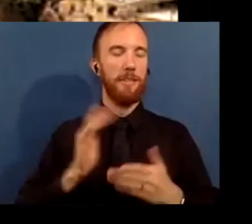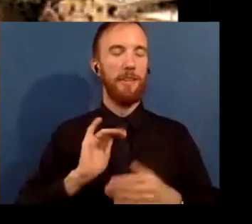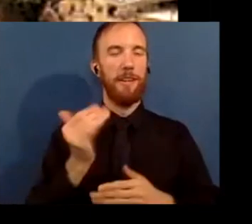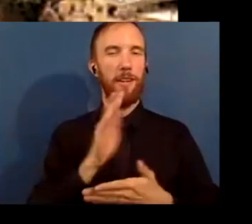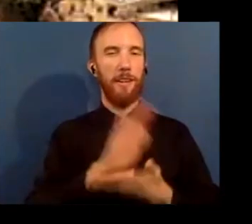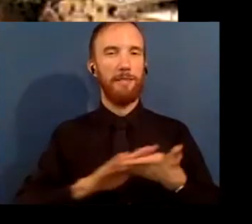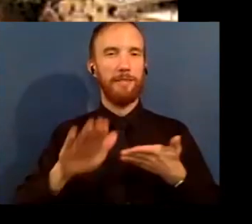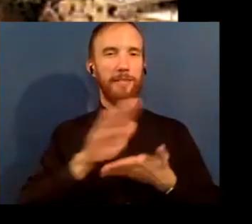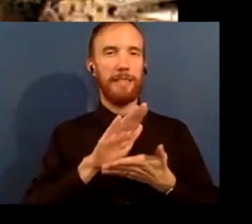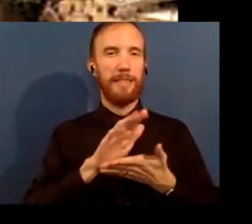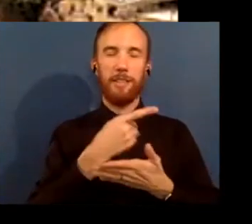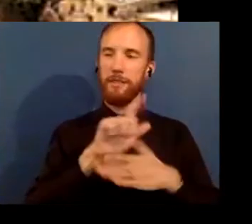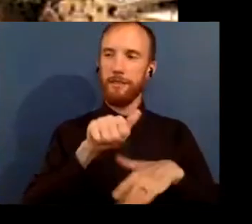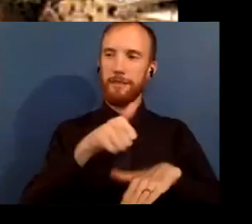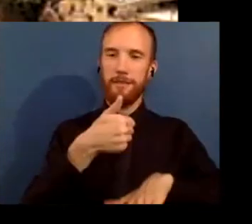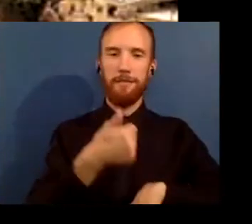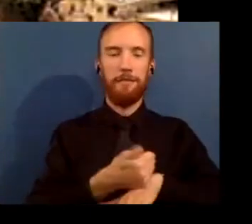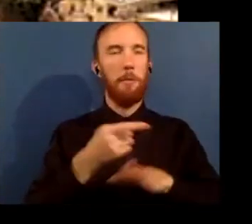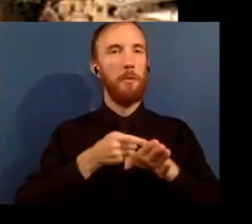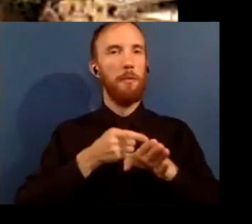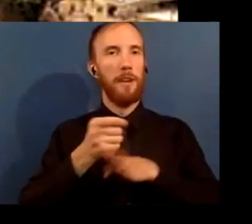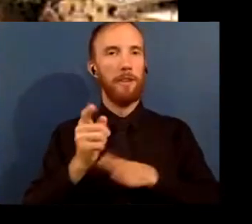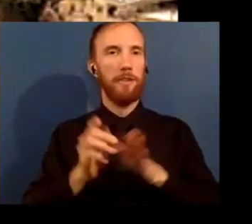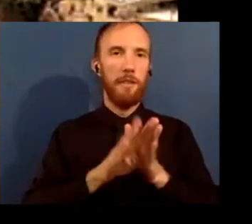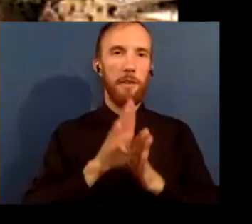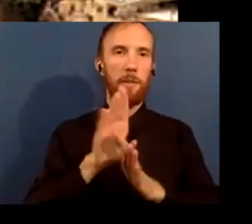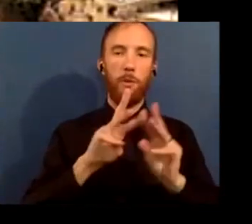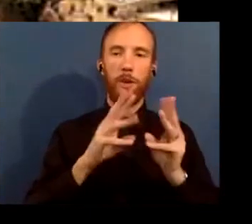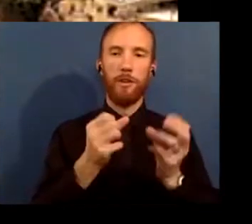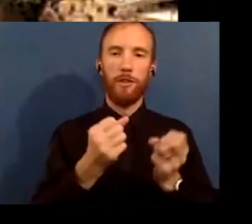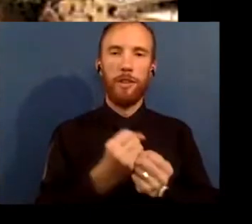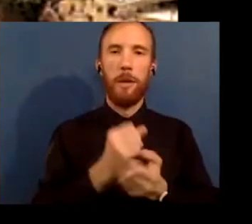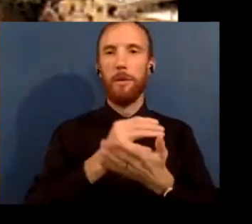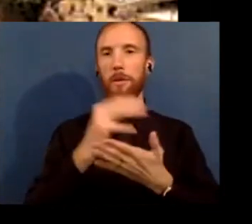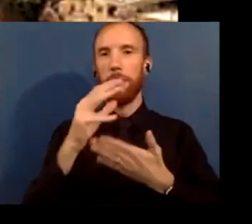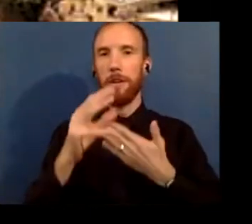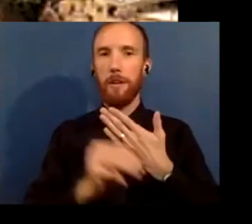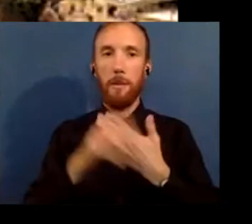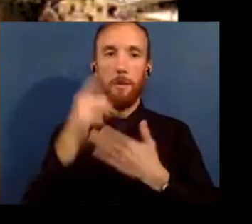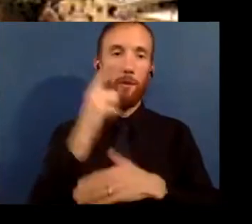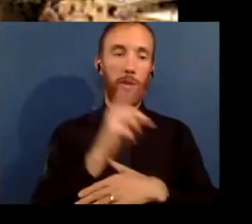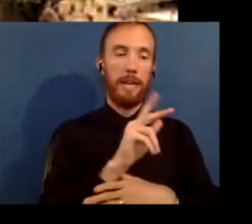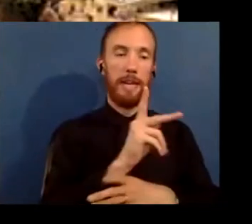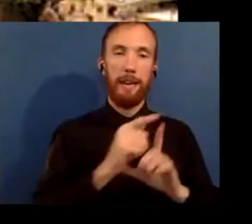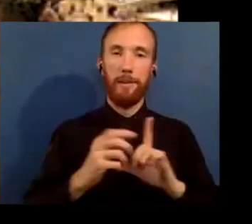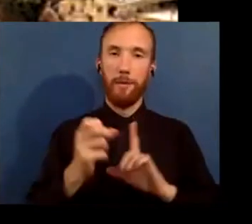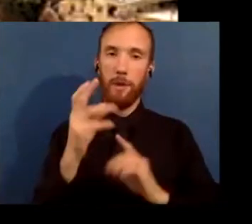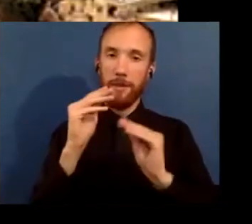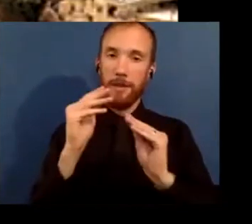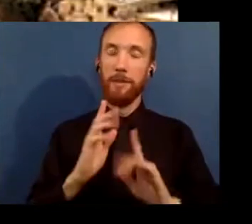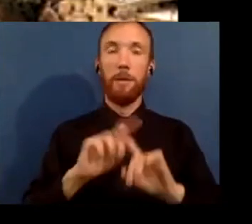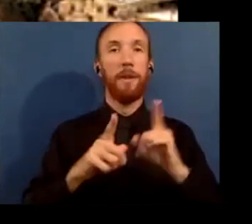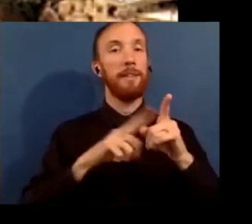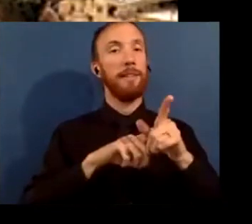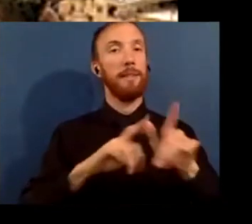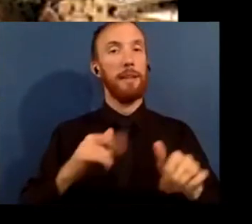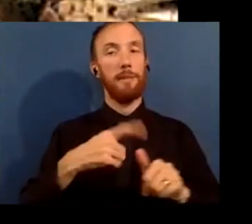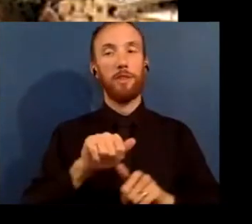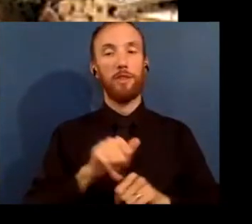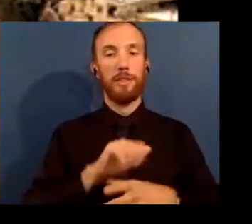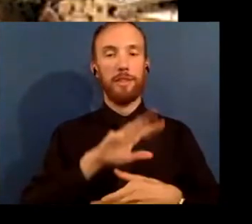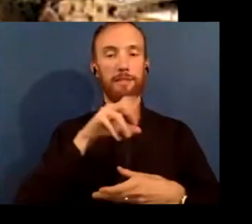coordinates professional development workshops, curricula, and courses for K-12 teachers, but she also serves on the Chicago Board